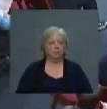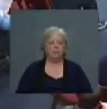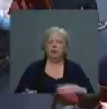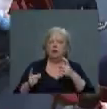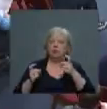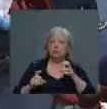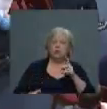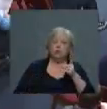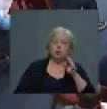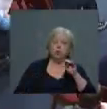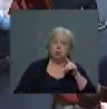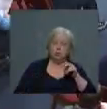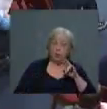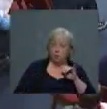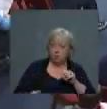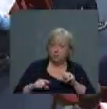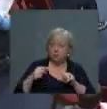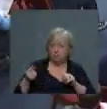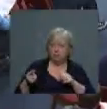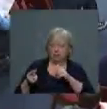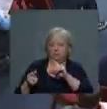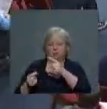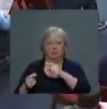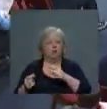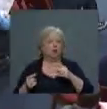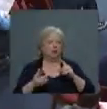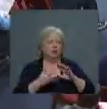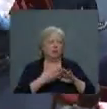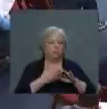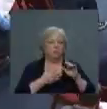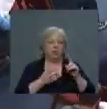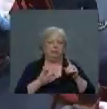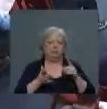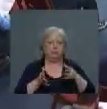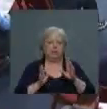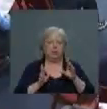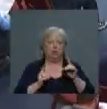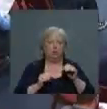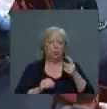Director Compeers, go ahead first, please. Excuse me, Jim. Let me do one thing.